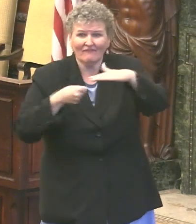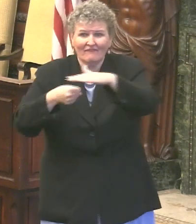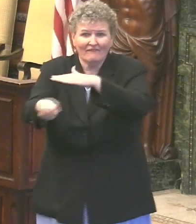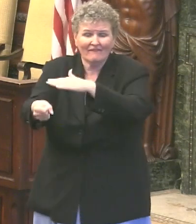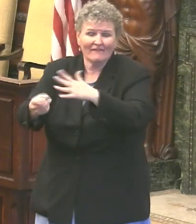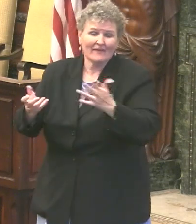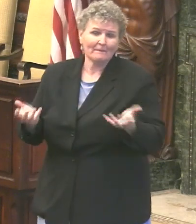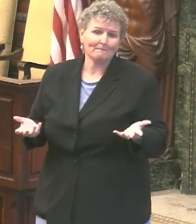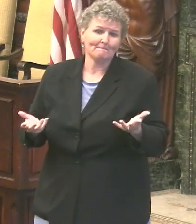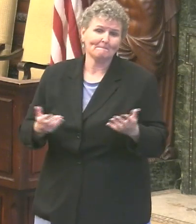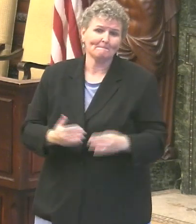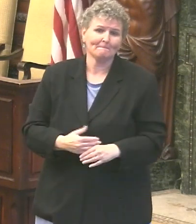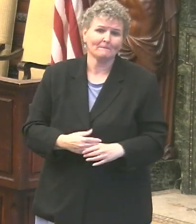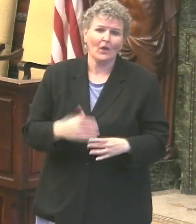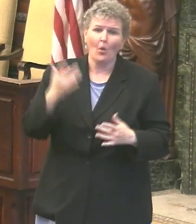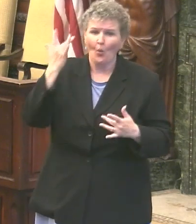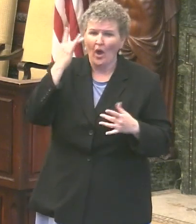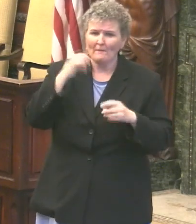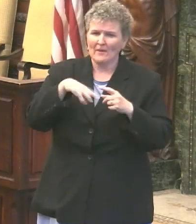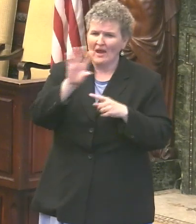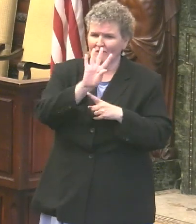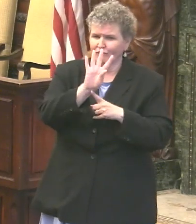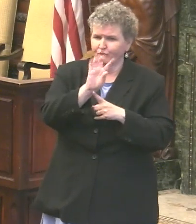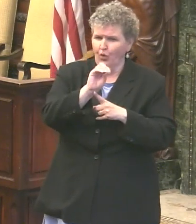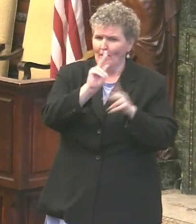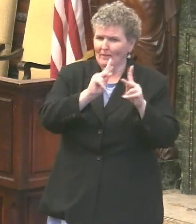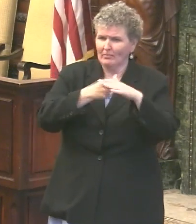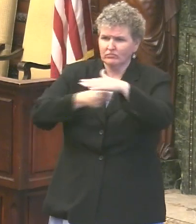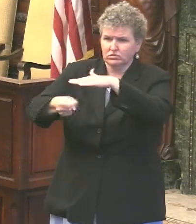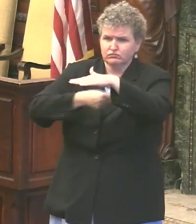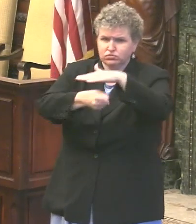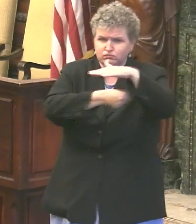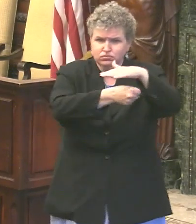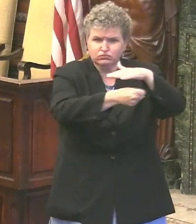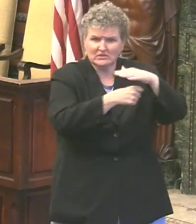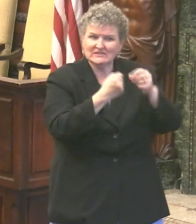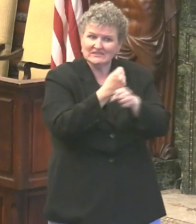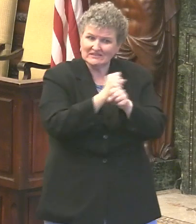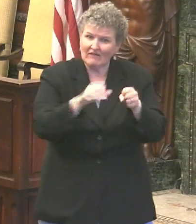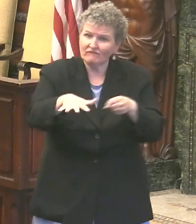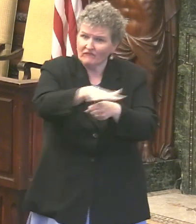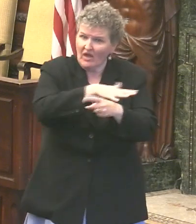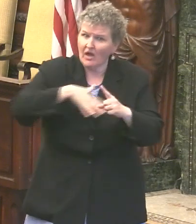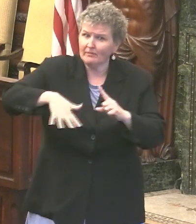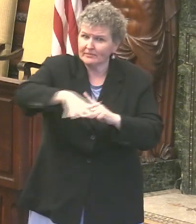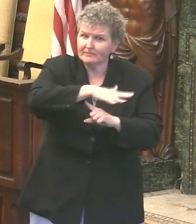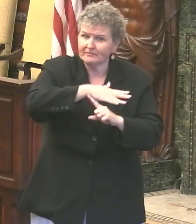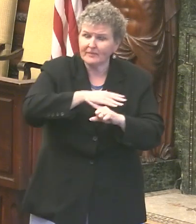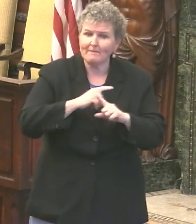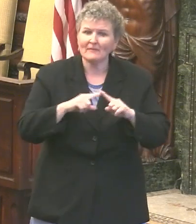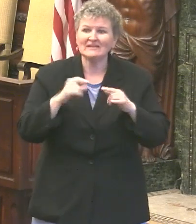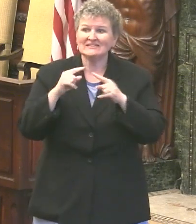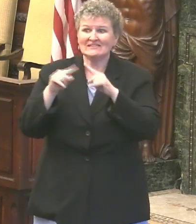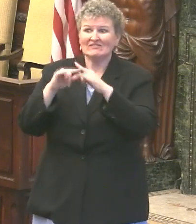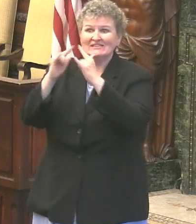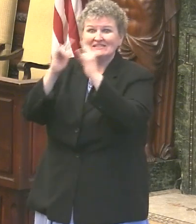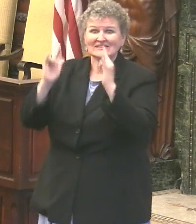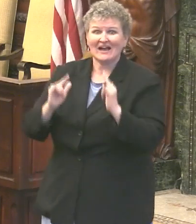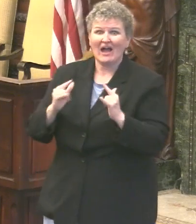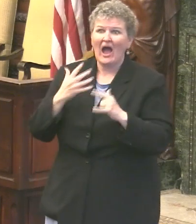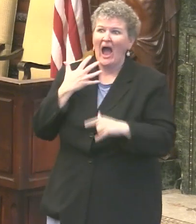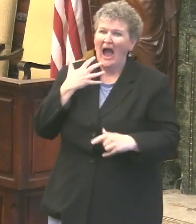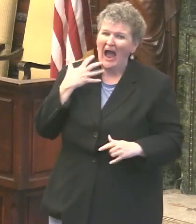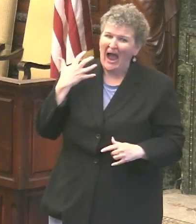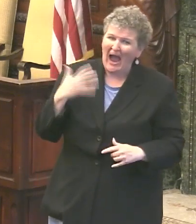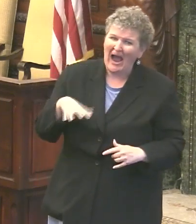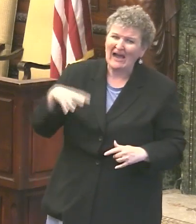think we've placed about 40 people so far in a safer environment than being in a tent in the heat in the parkway. And anyone